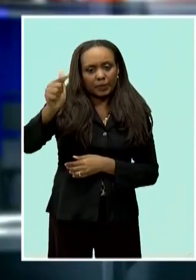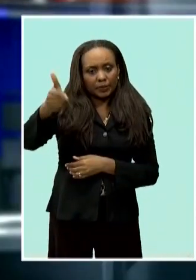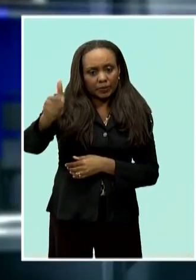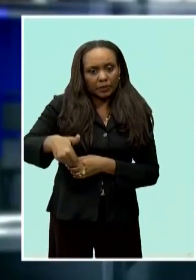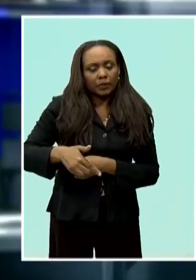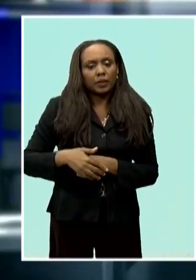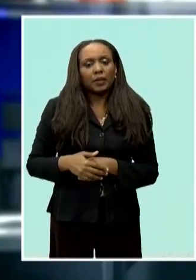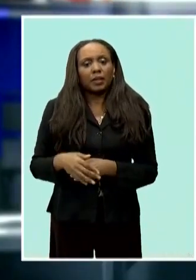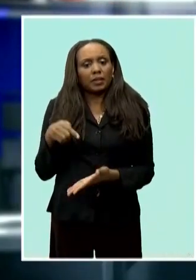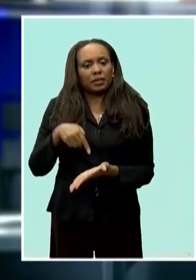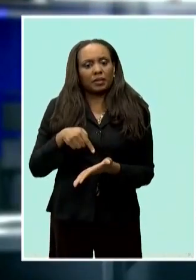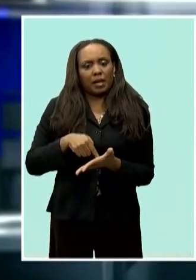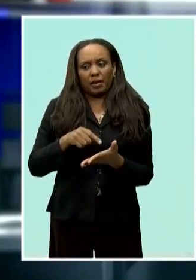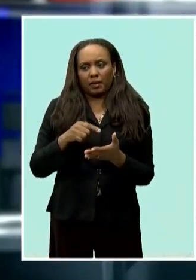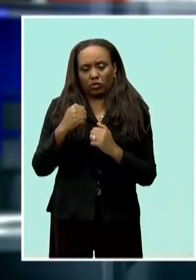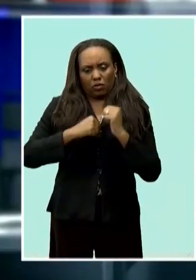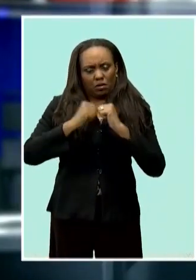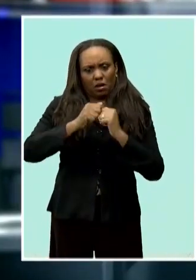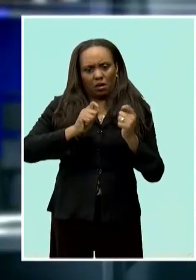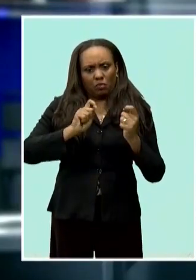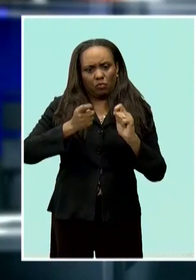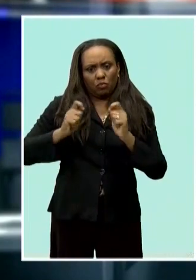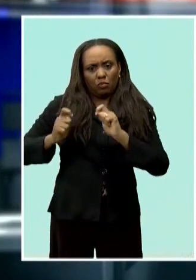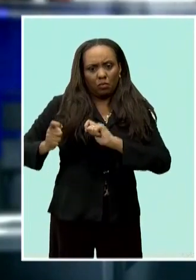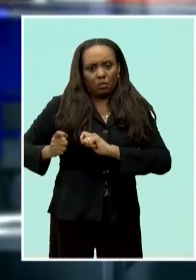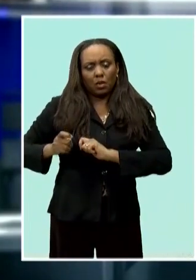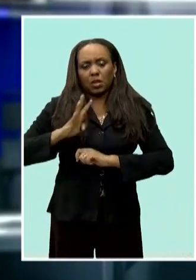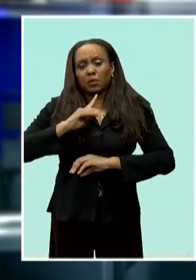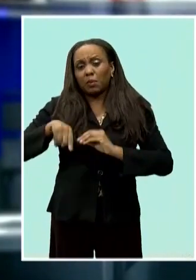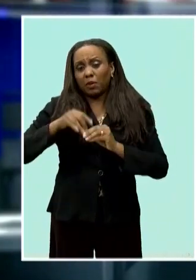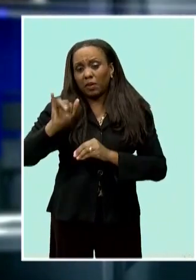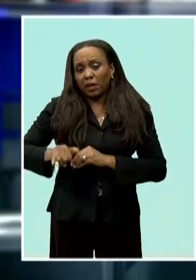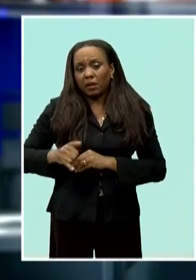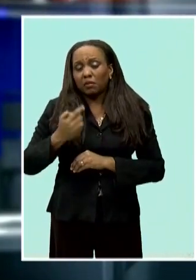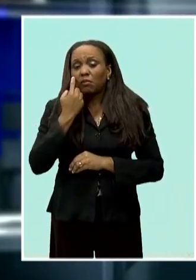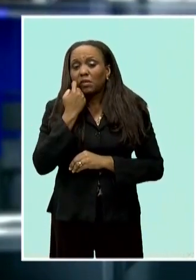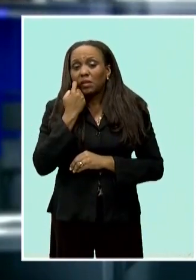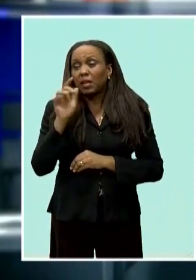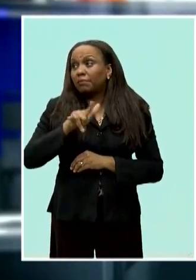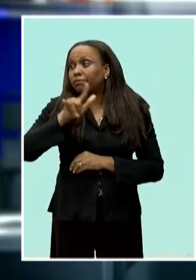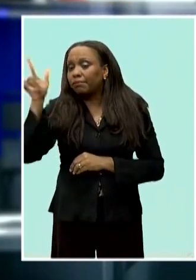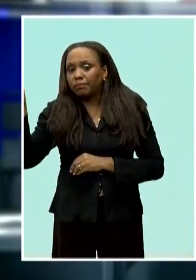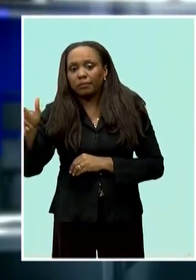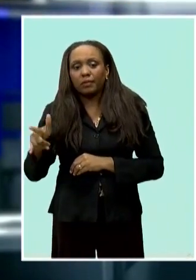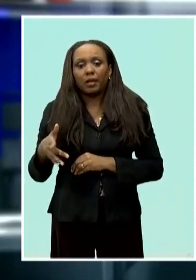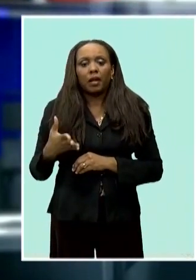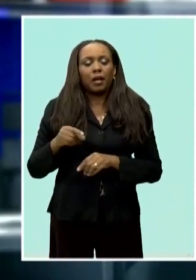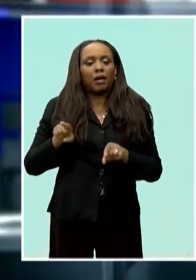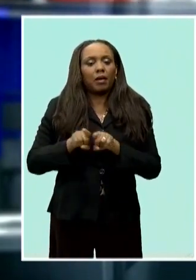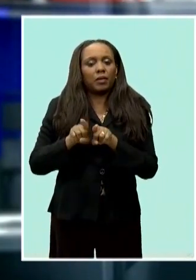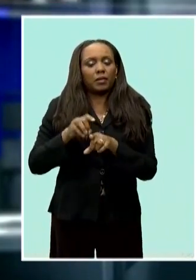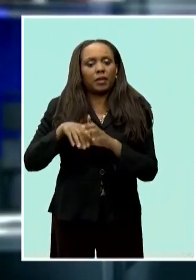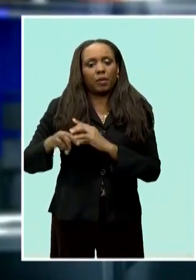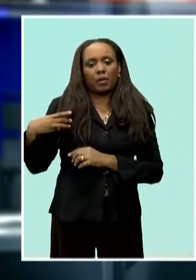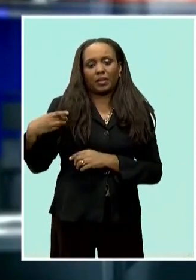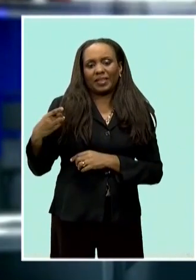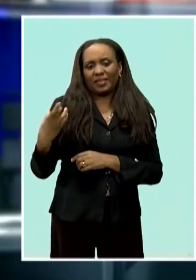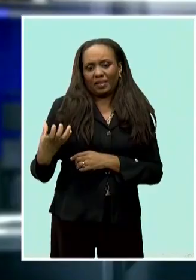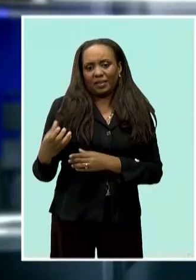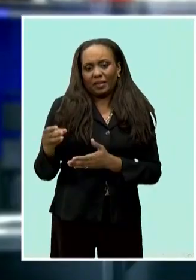one that is likely to garner significant business to the country. And Lisa, the Prime Minister has also revealed that the process to conclude